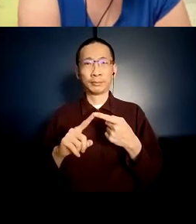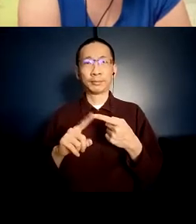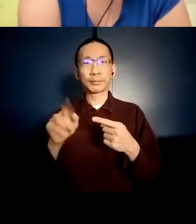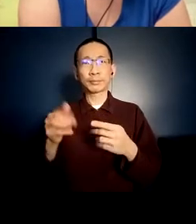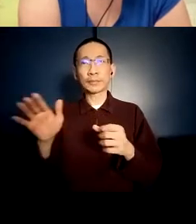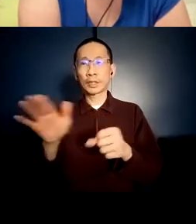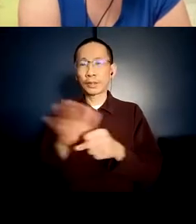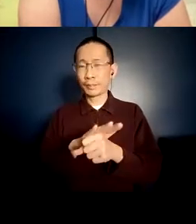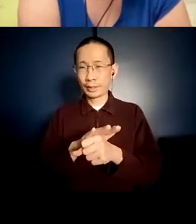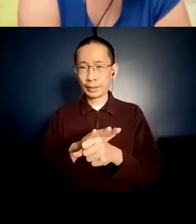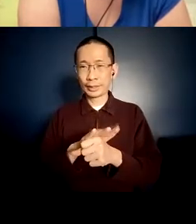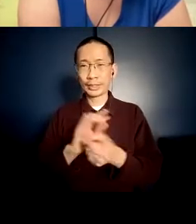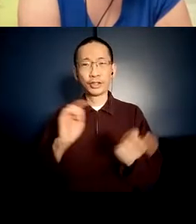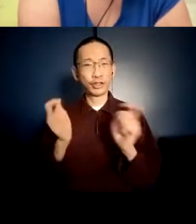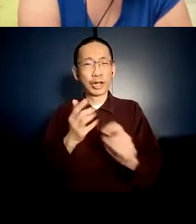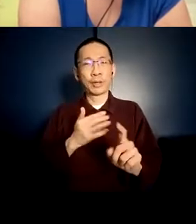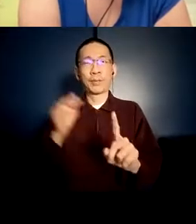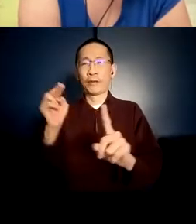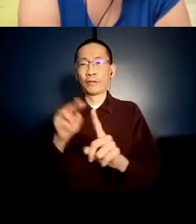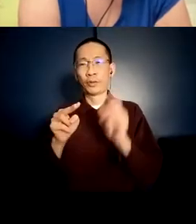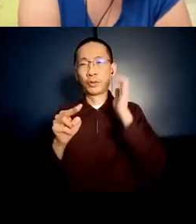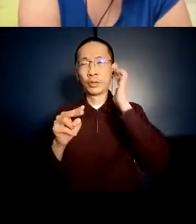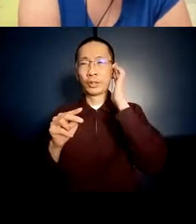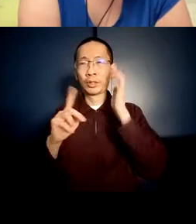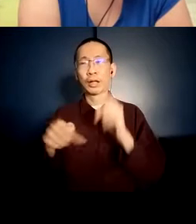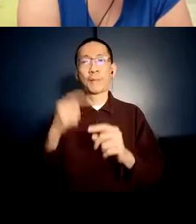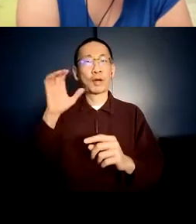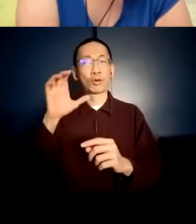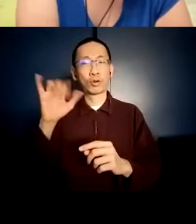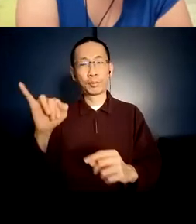completely changed my views on cochlear implants.